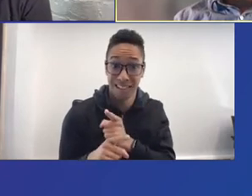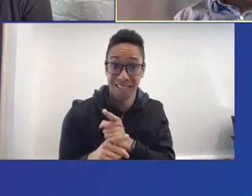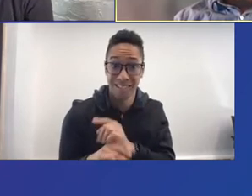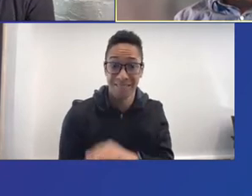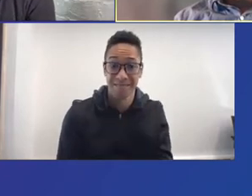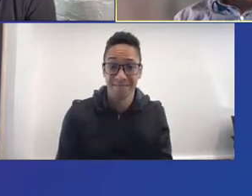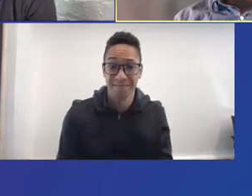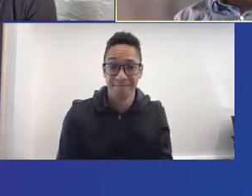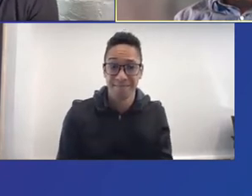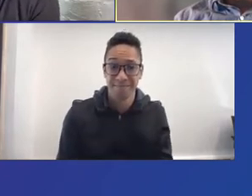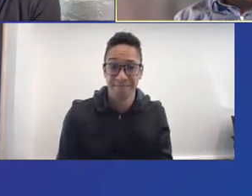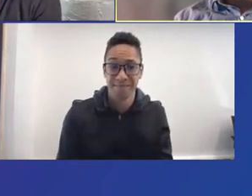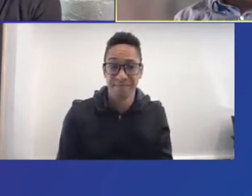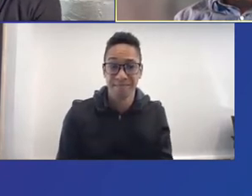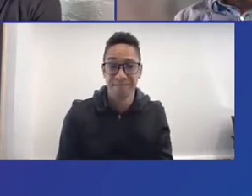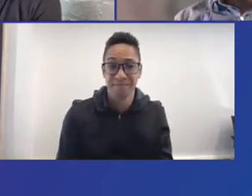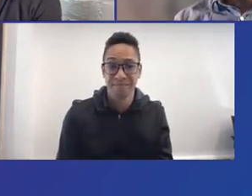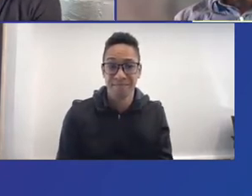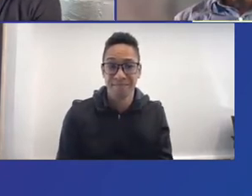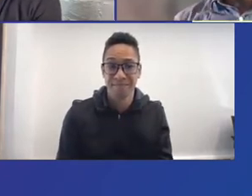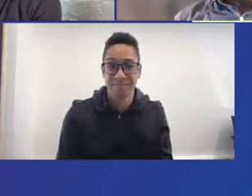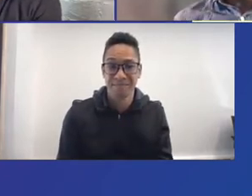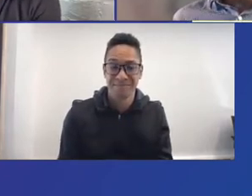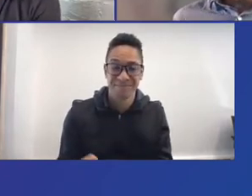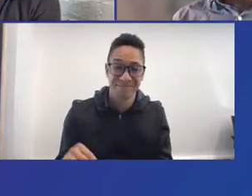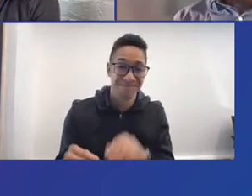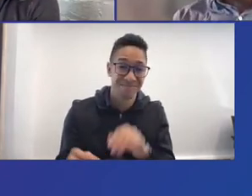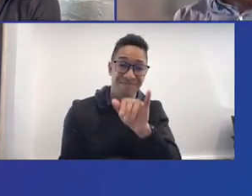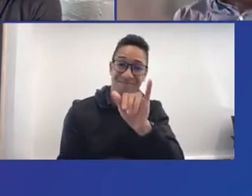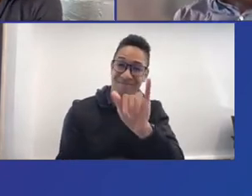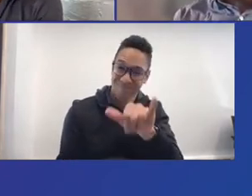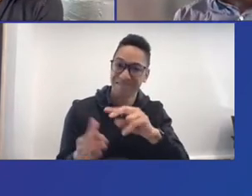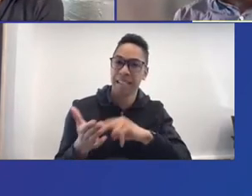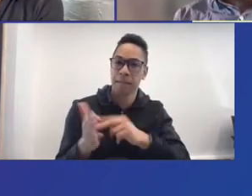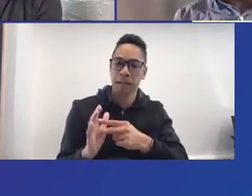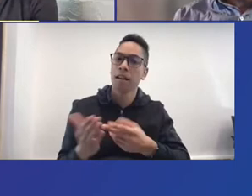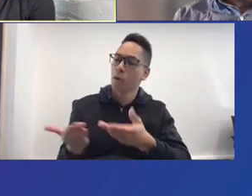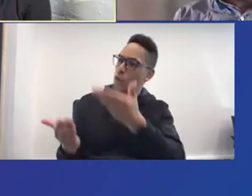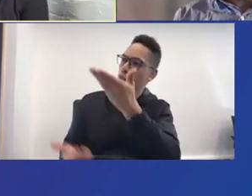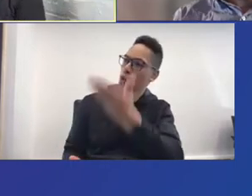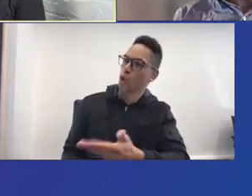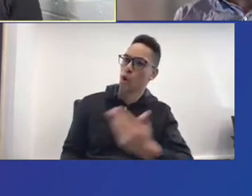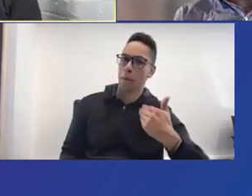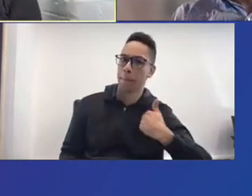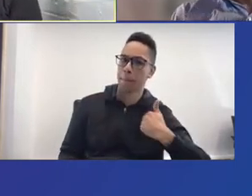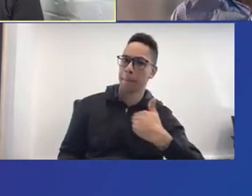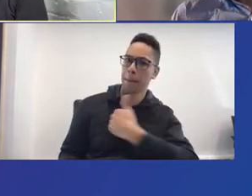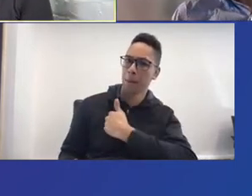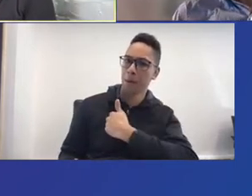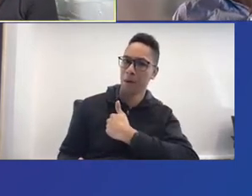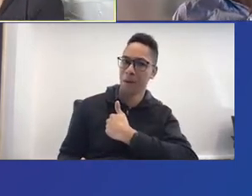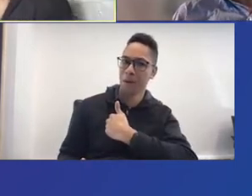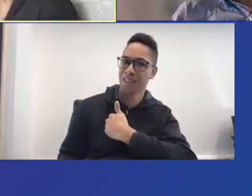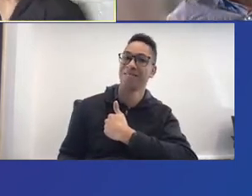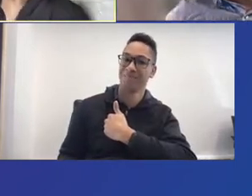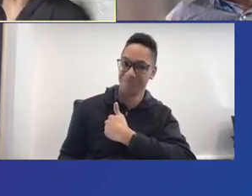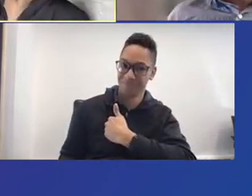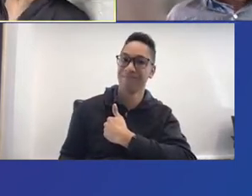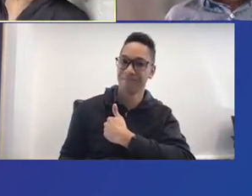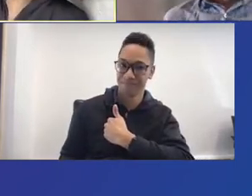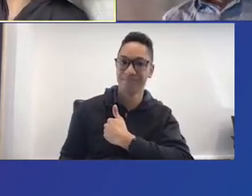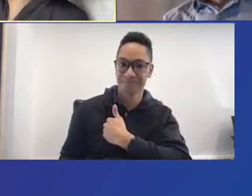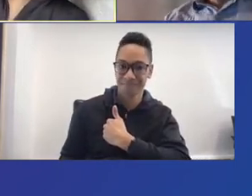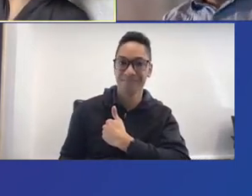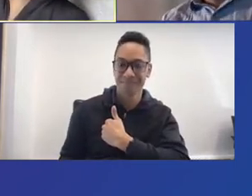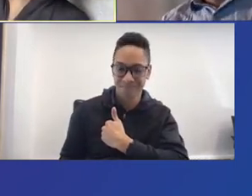So mm-hmm. Yeah, that's my embodiment. That you're a member. Yeah. He was